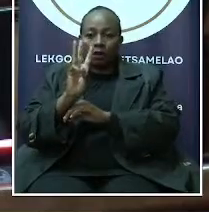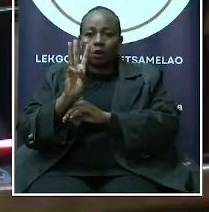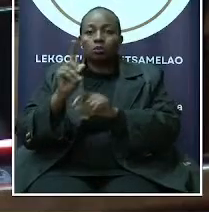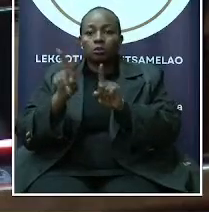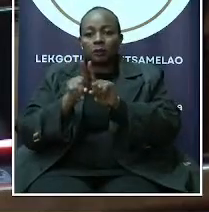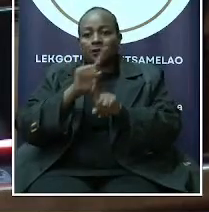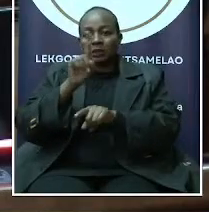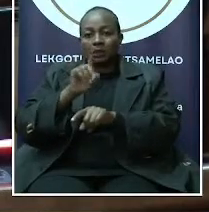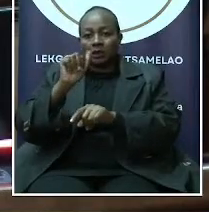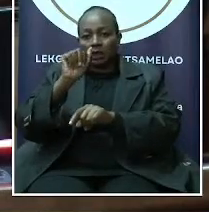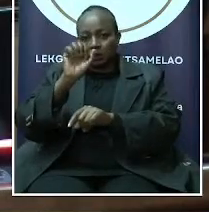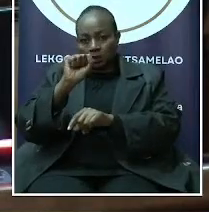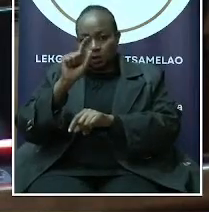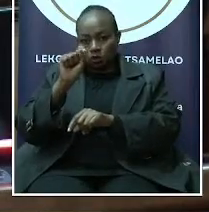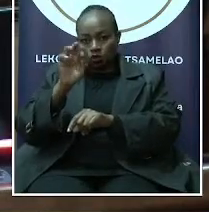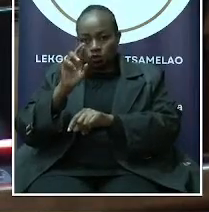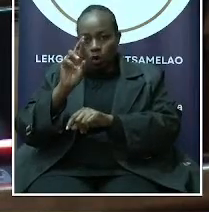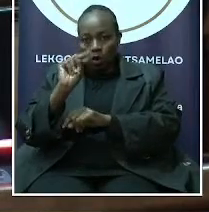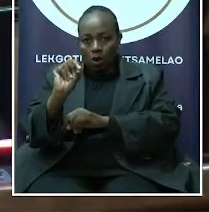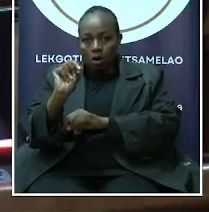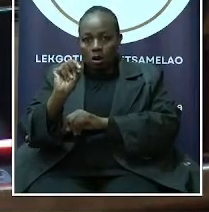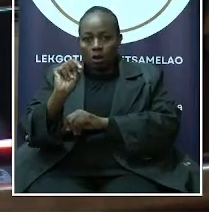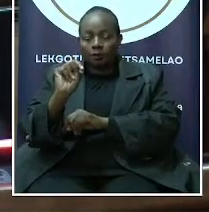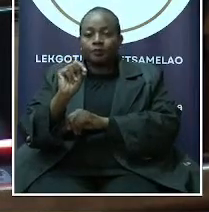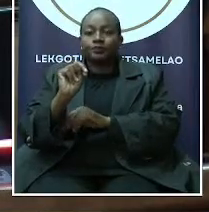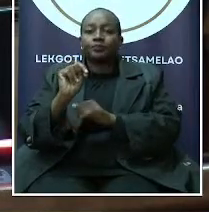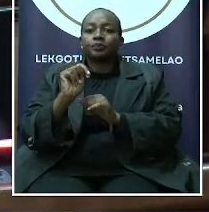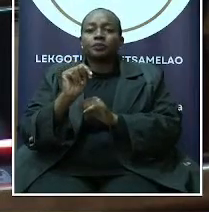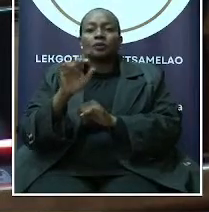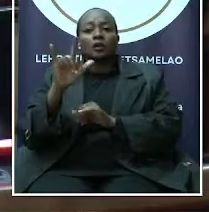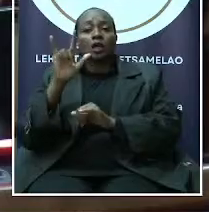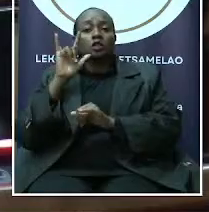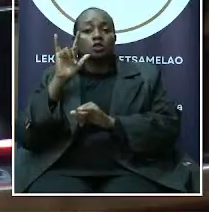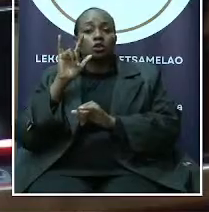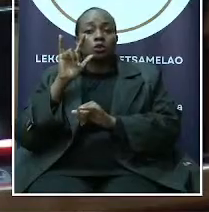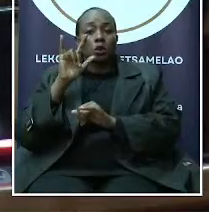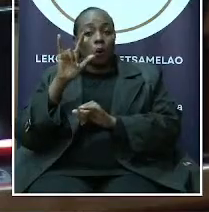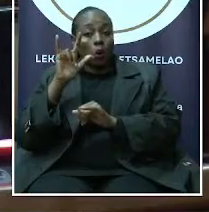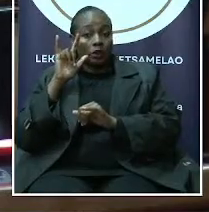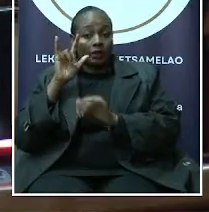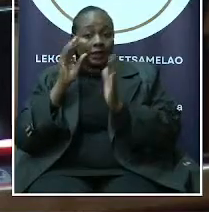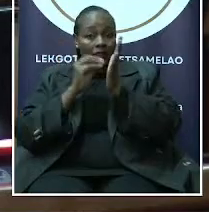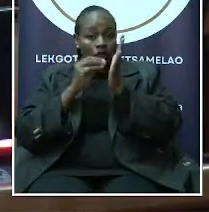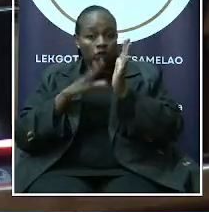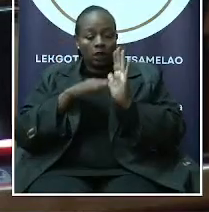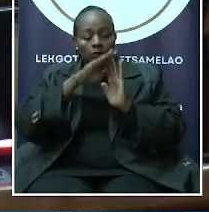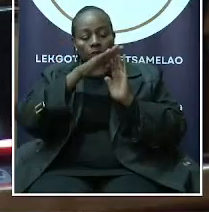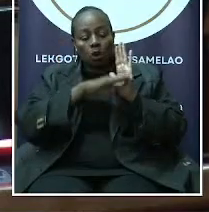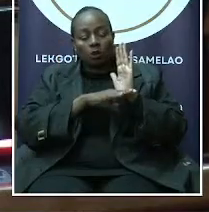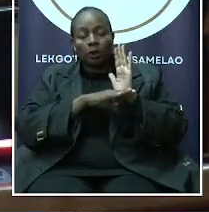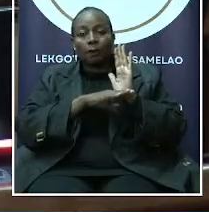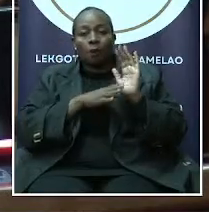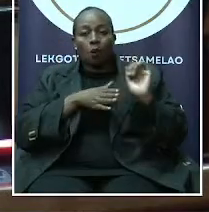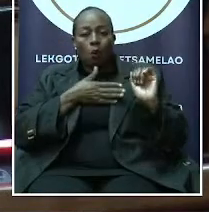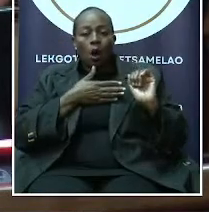Zastron. The Presidential Student Housing Infrastructure Program aims to